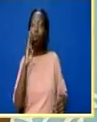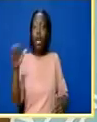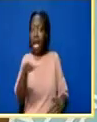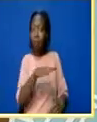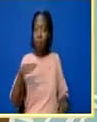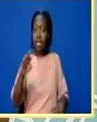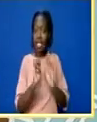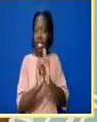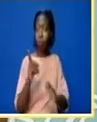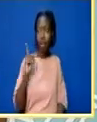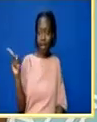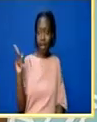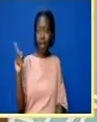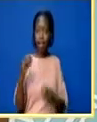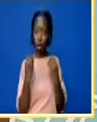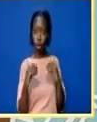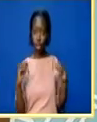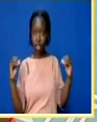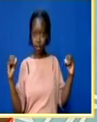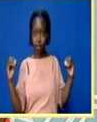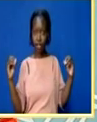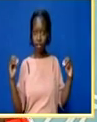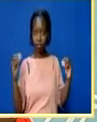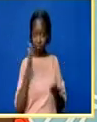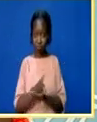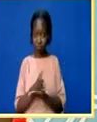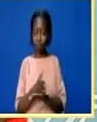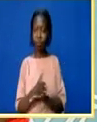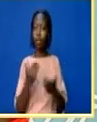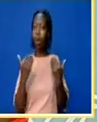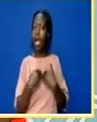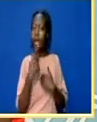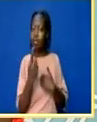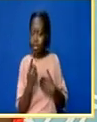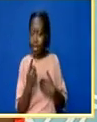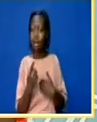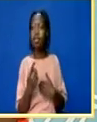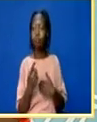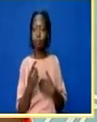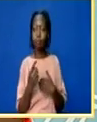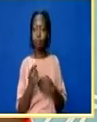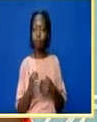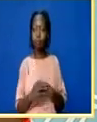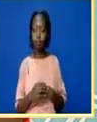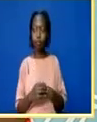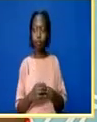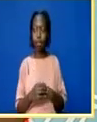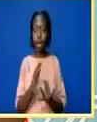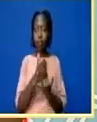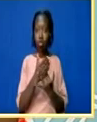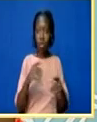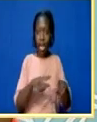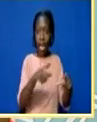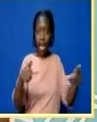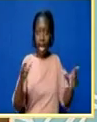say this is the ocean, mm-hmm. right? So you've said it's enclosed between land and ocean, right?